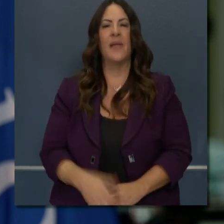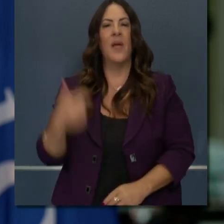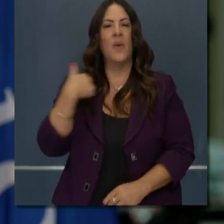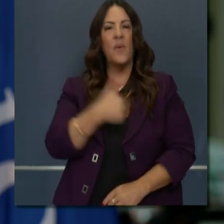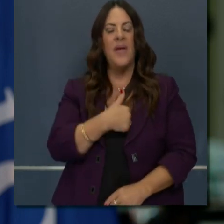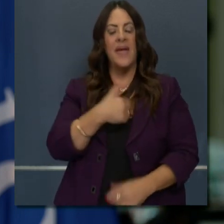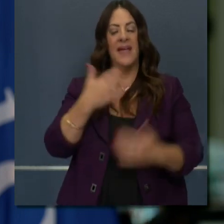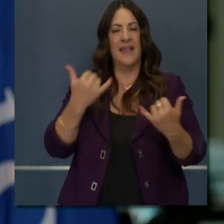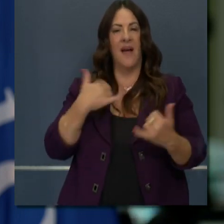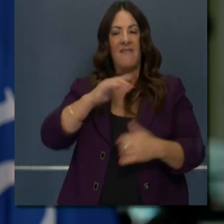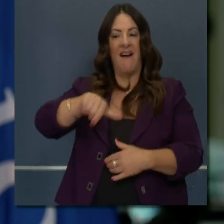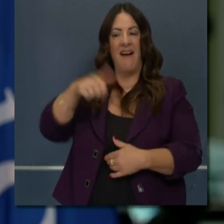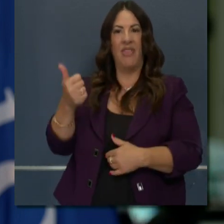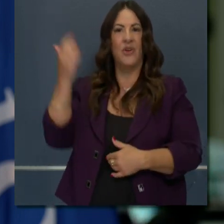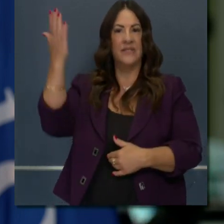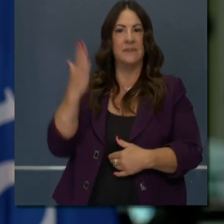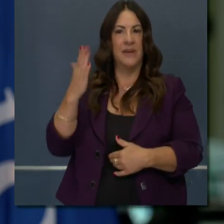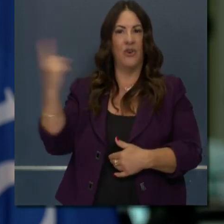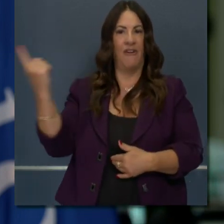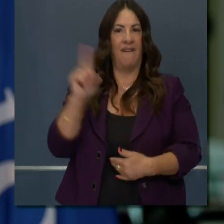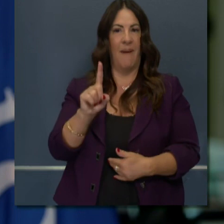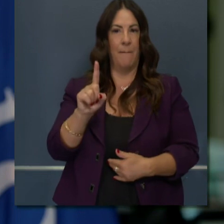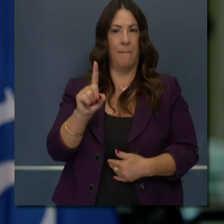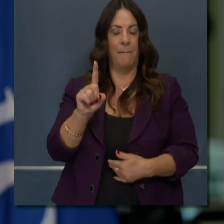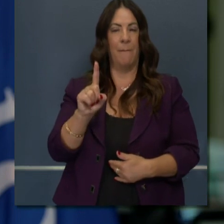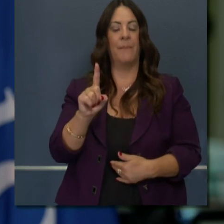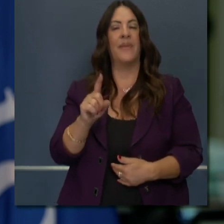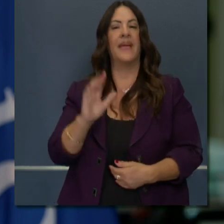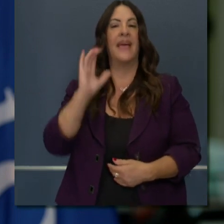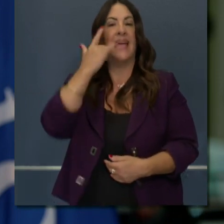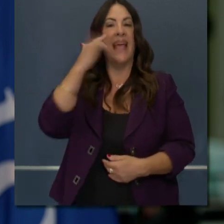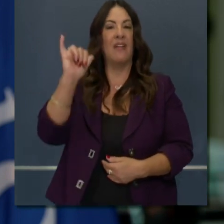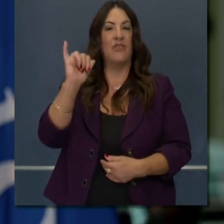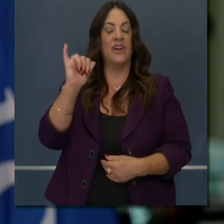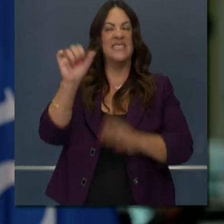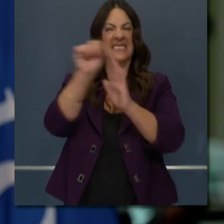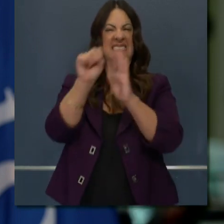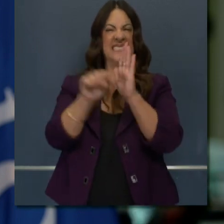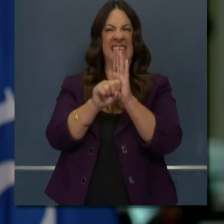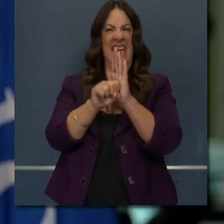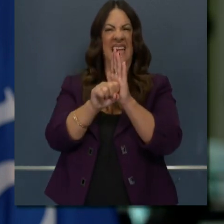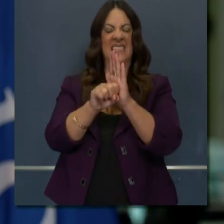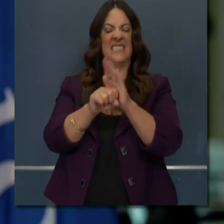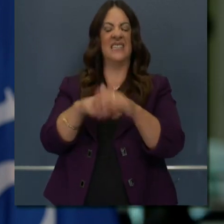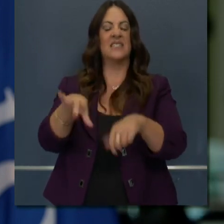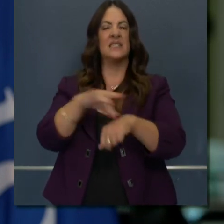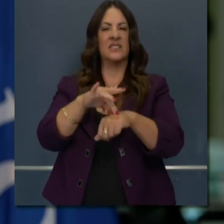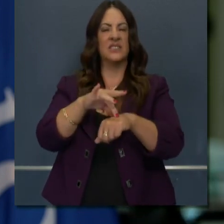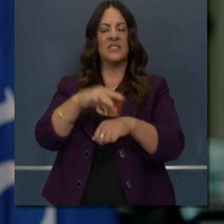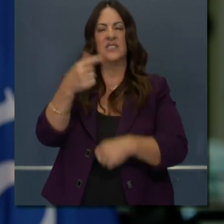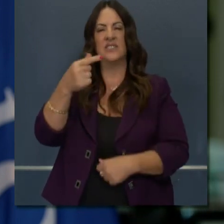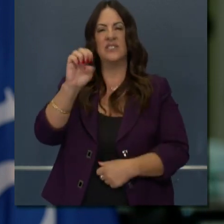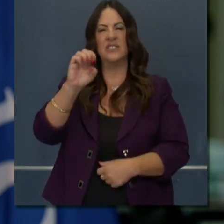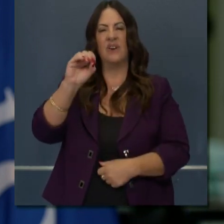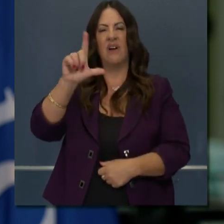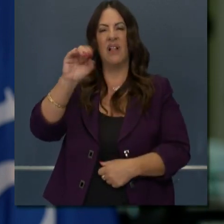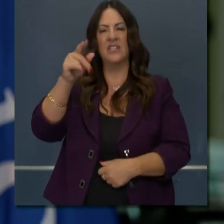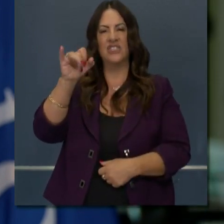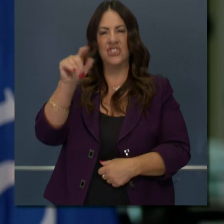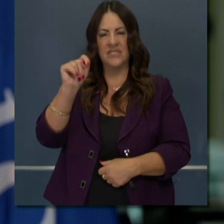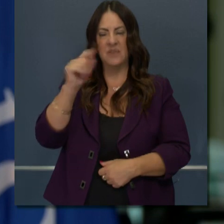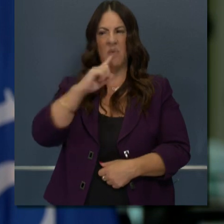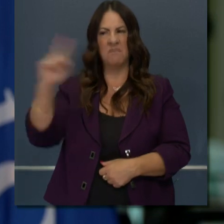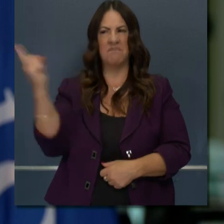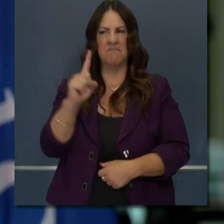speakers, I am pleased to introduce next our California's state geologist, Mr. Steve Bolen, to provide a few